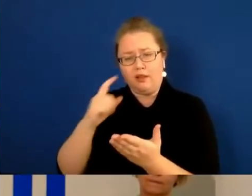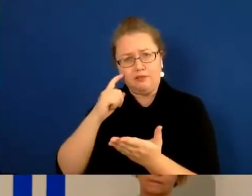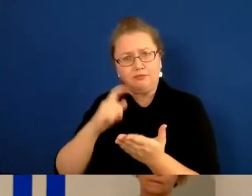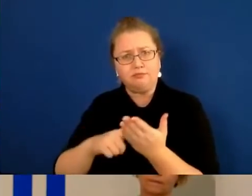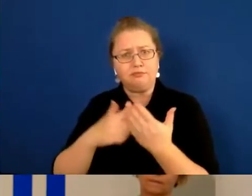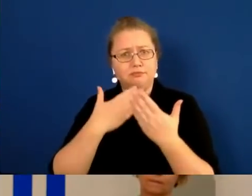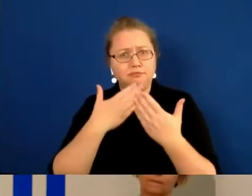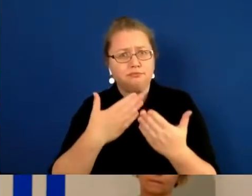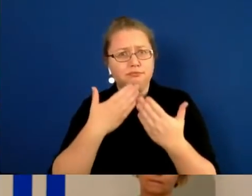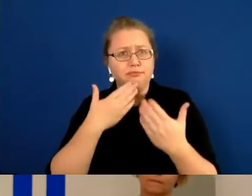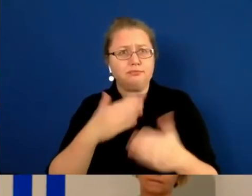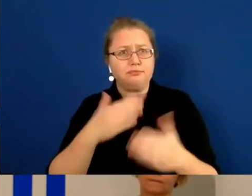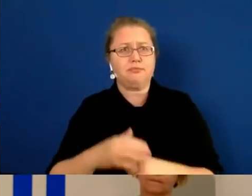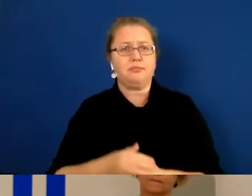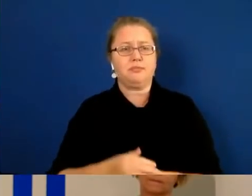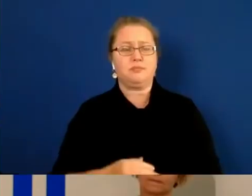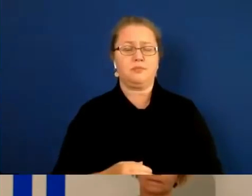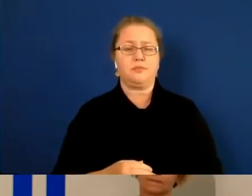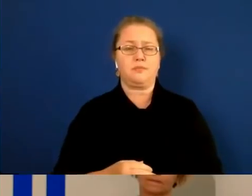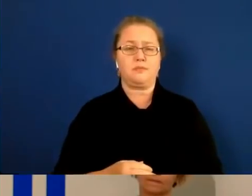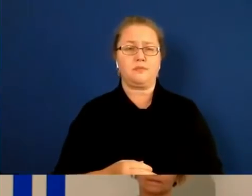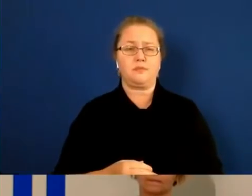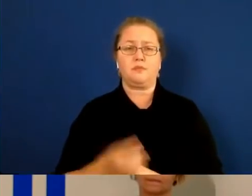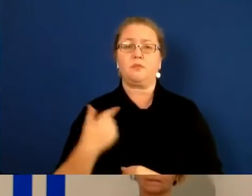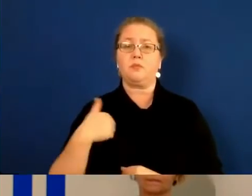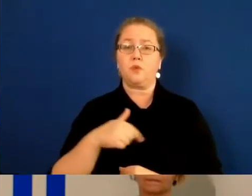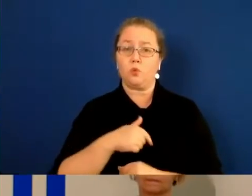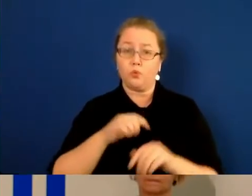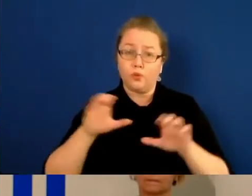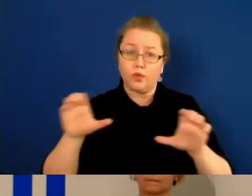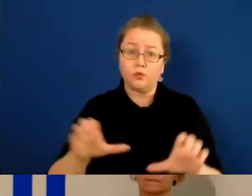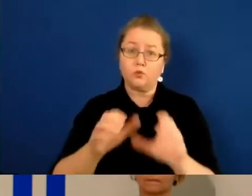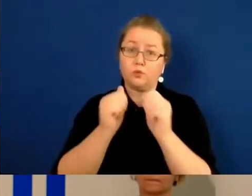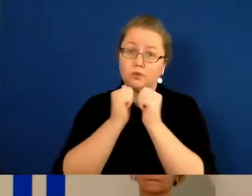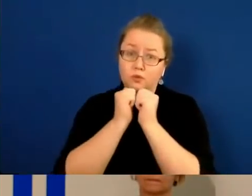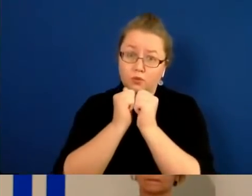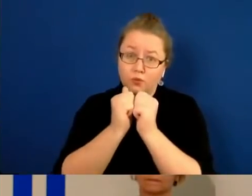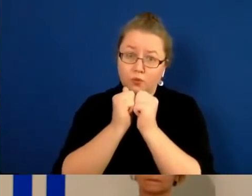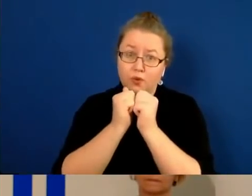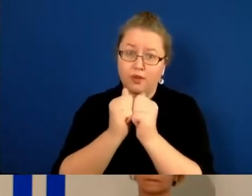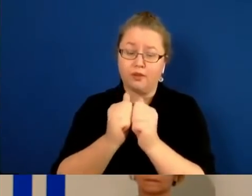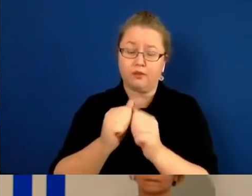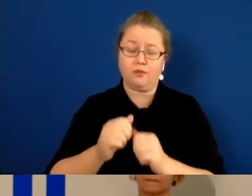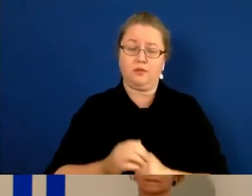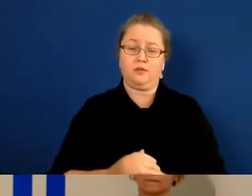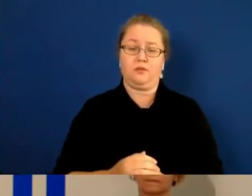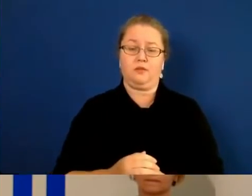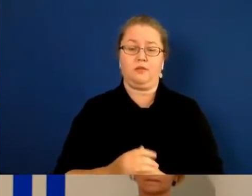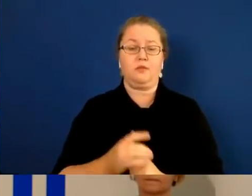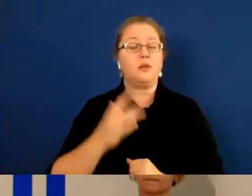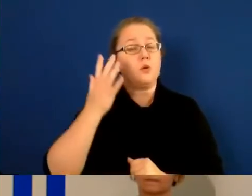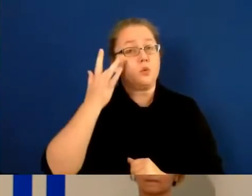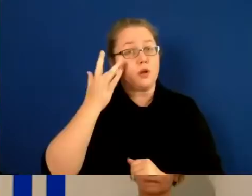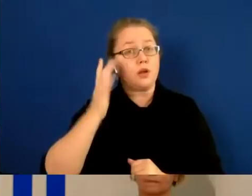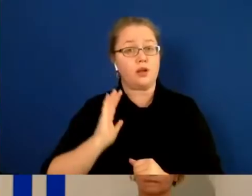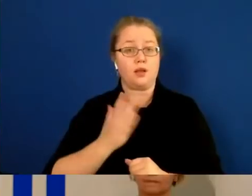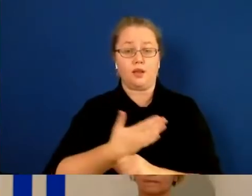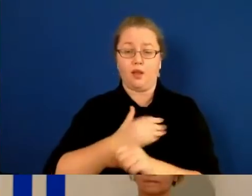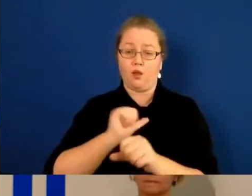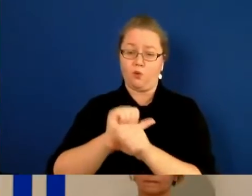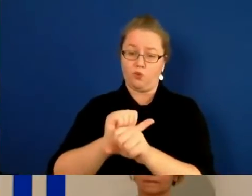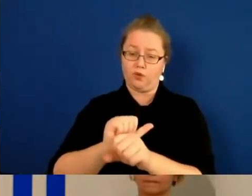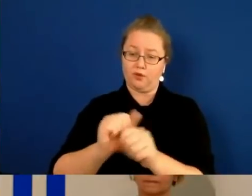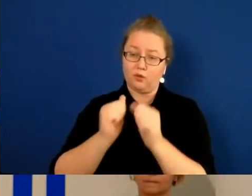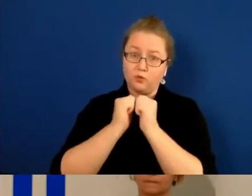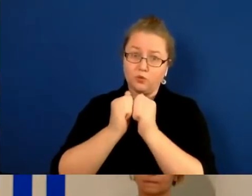that activity is made possible by what everyone does out there, by following the